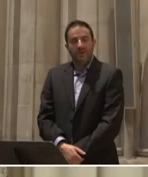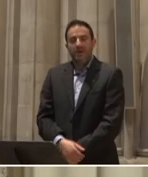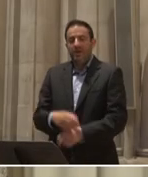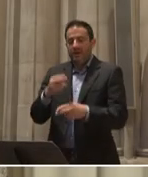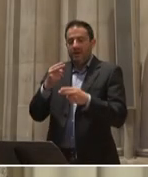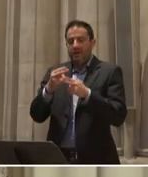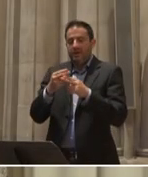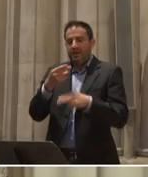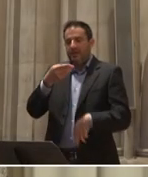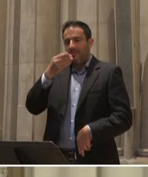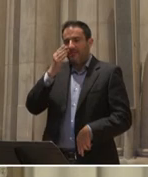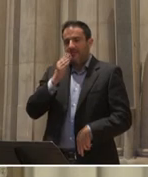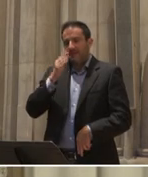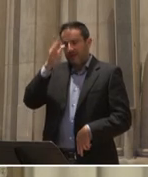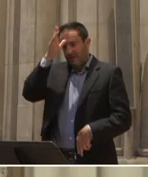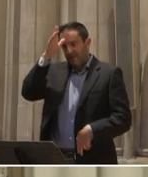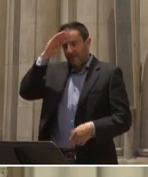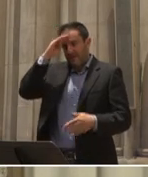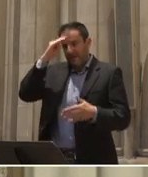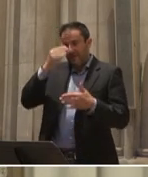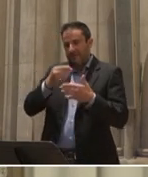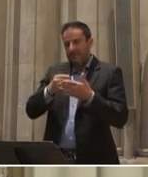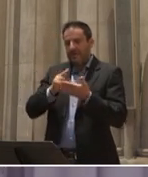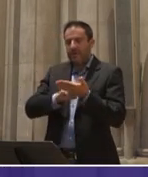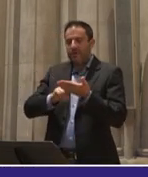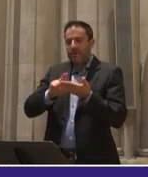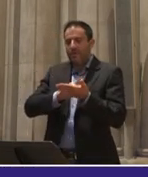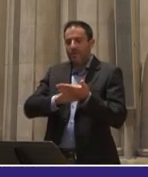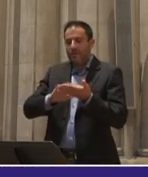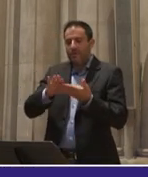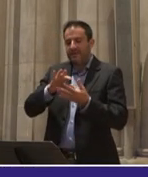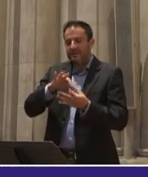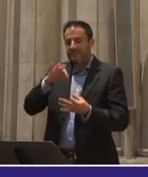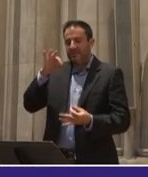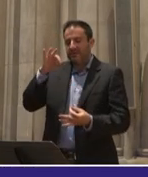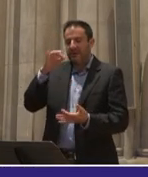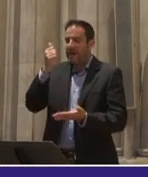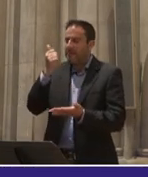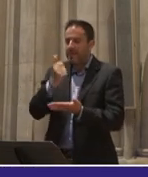In the name of God, Father, Son, and Holy Spirit. Amen.